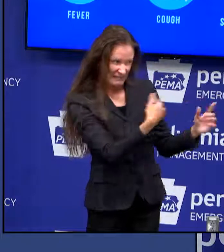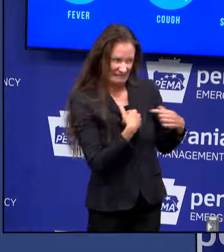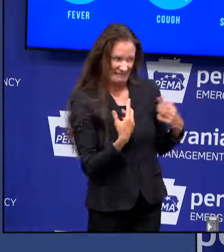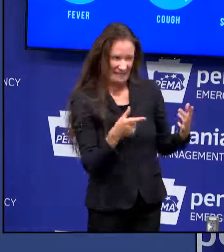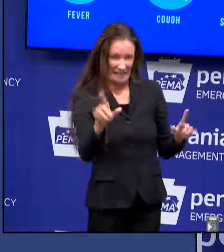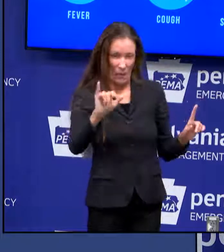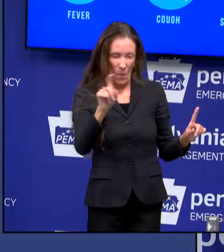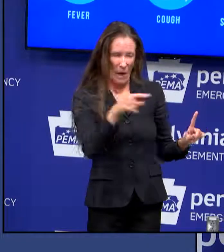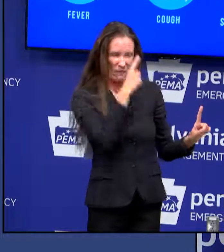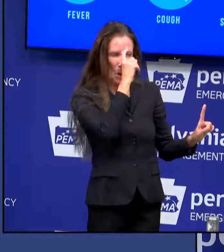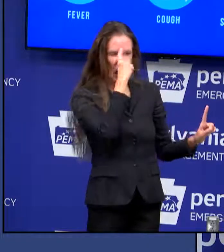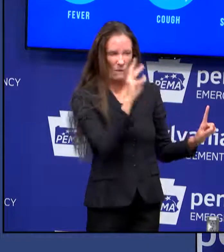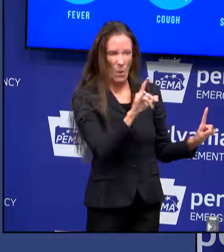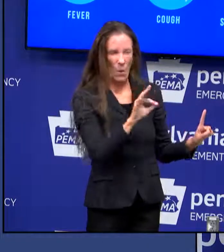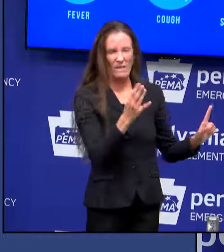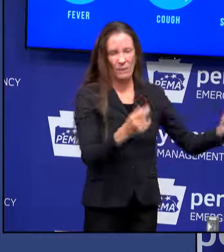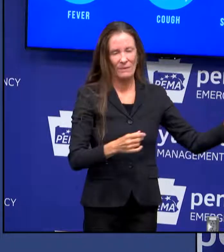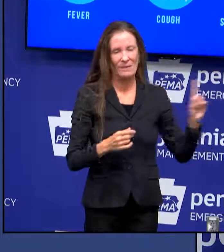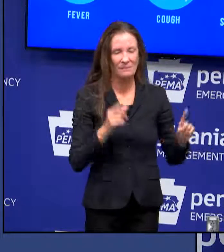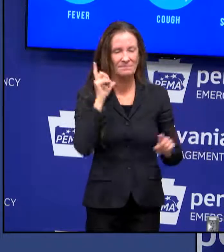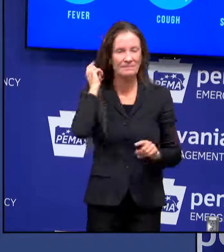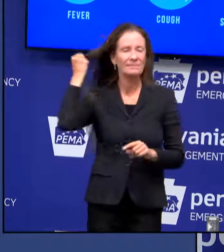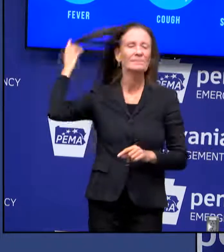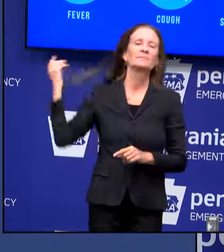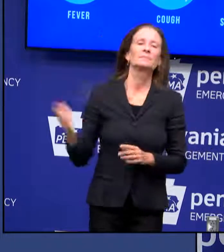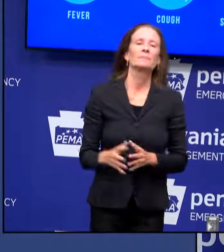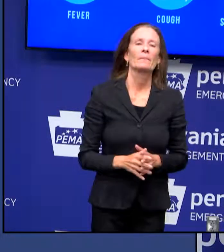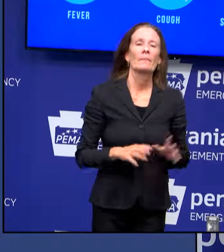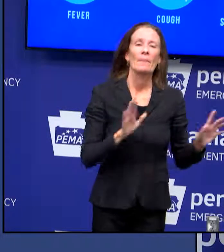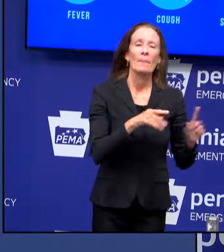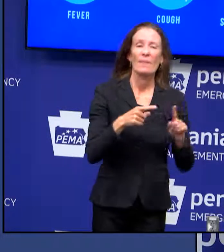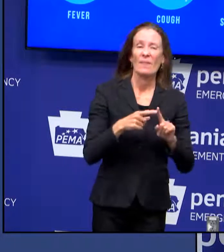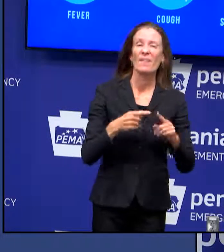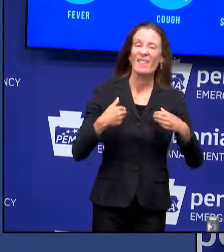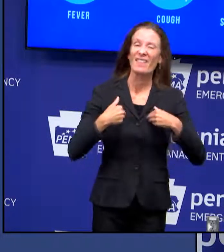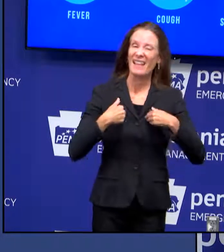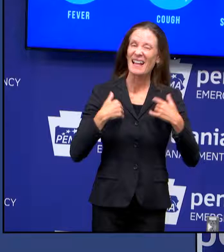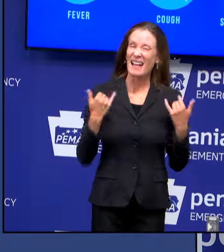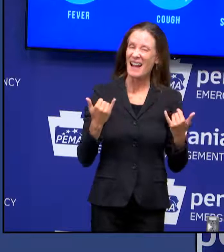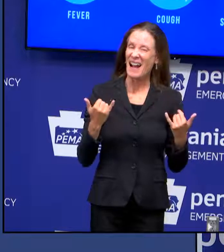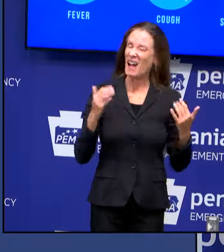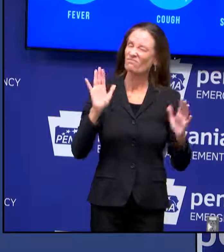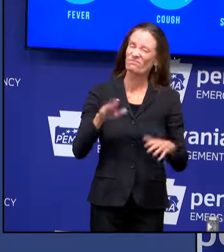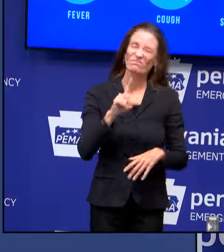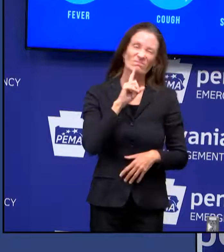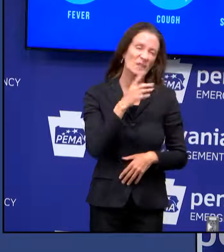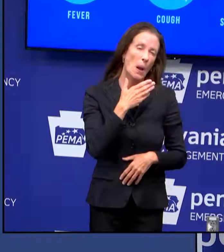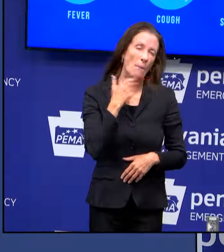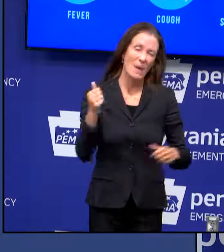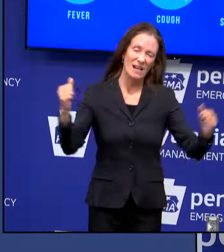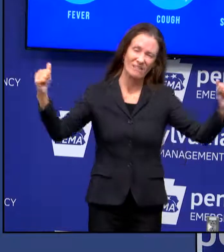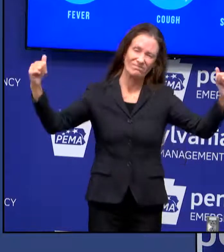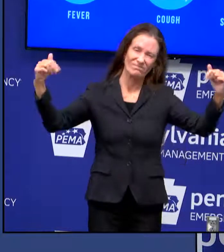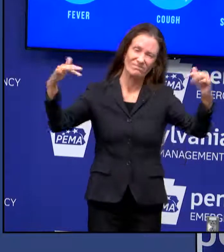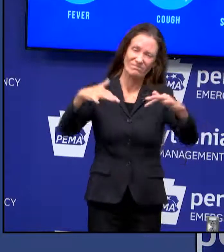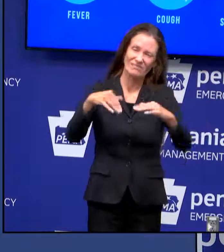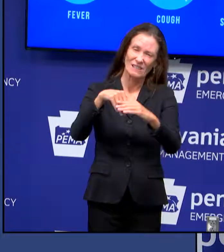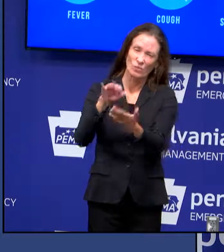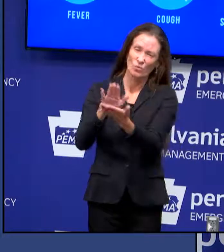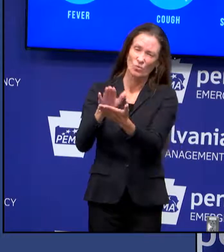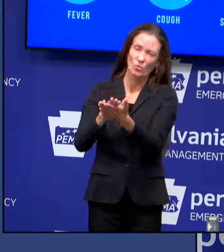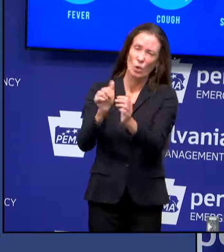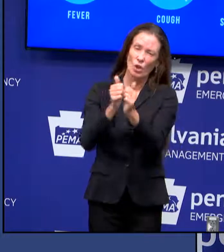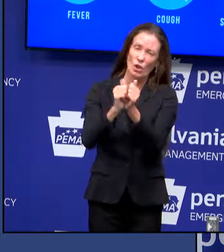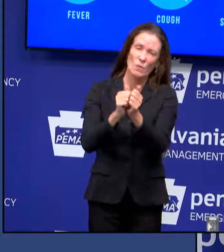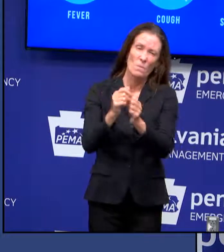Yeah, the guidance is that we ought to avoid any congregate settings. And that means anything that brings